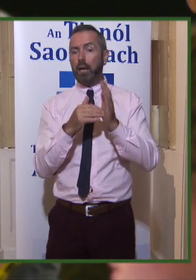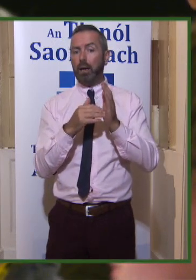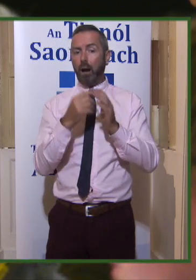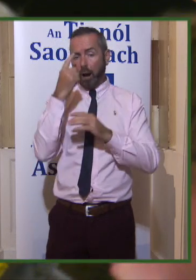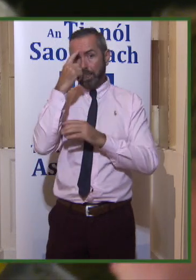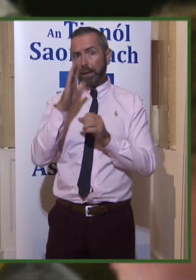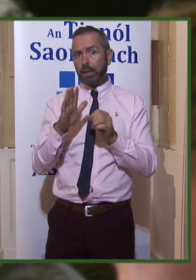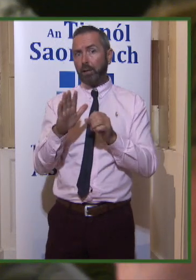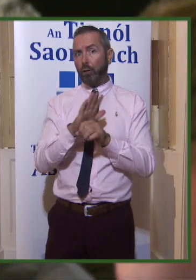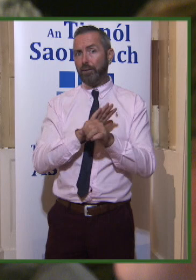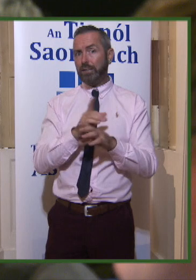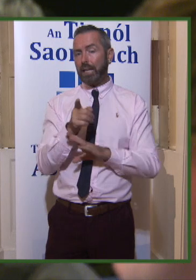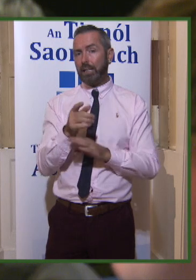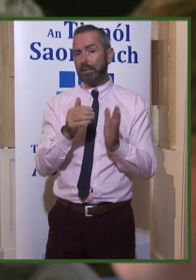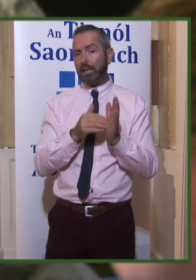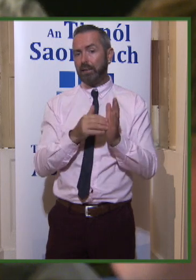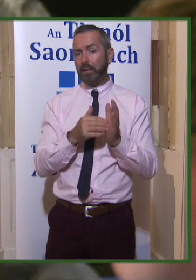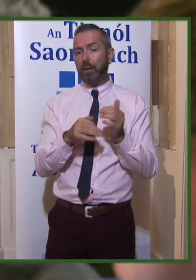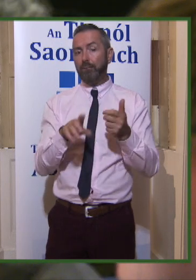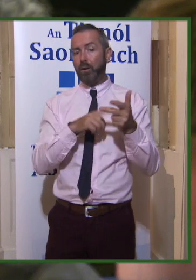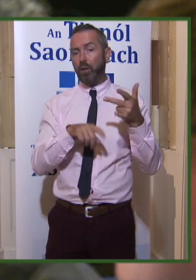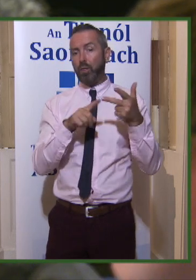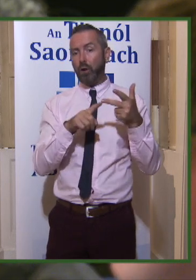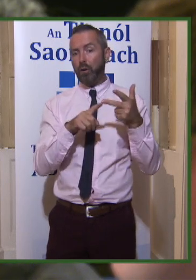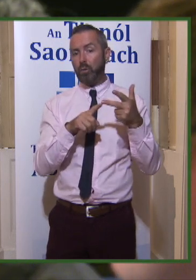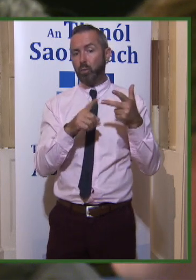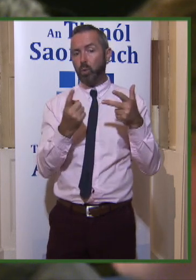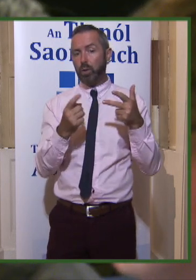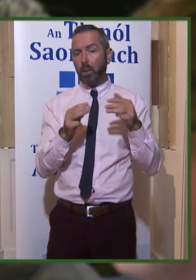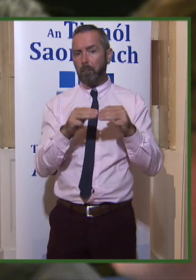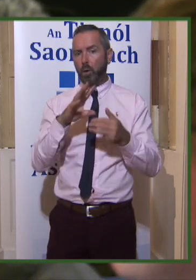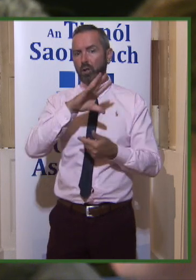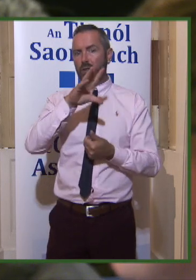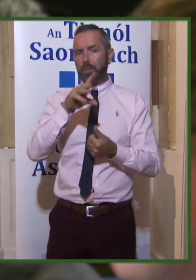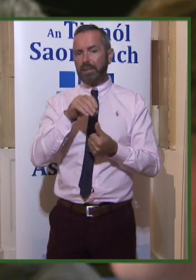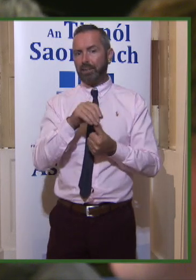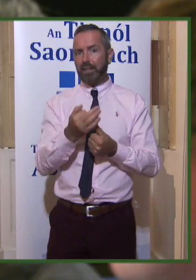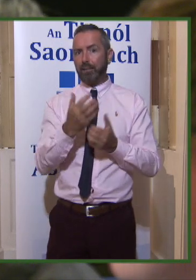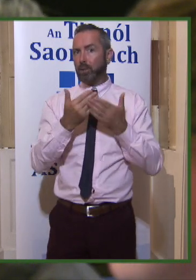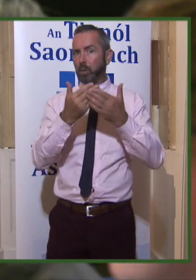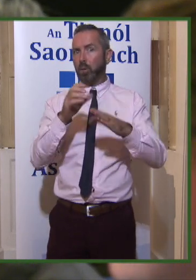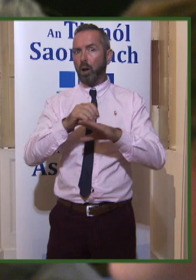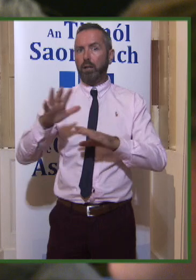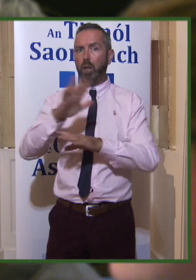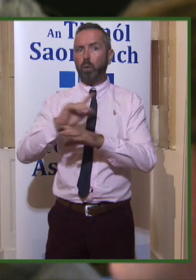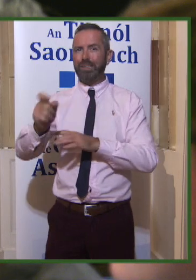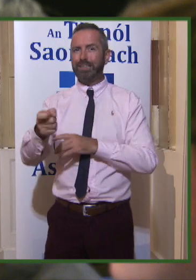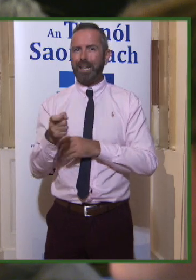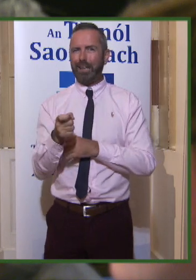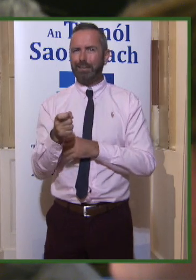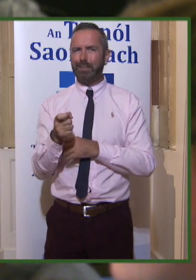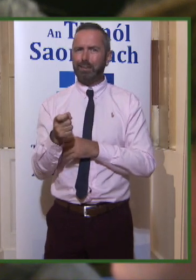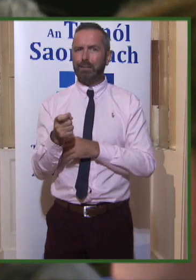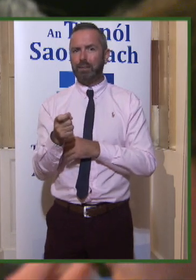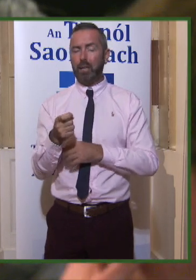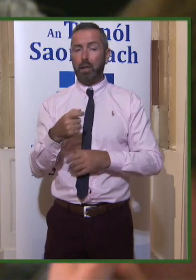it. Perhaps for the third one, it might be even more specific. If there's a proposal on local taxation, probably